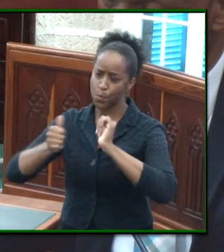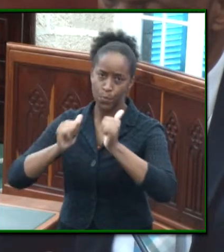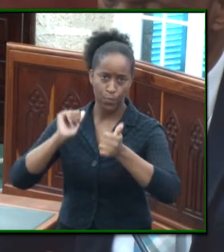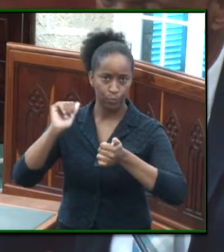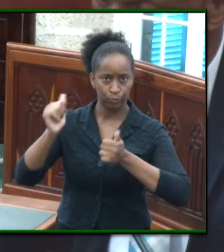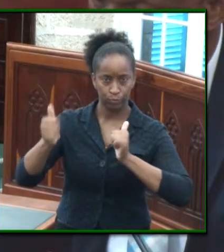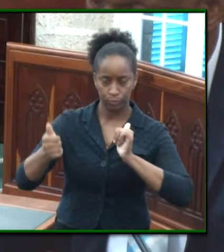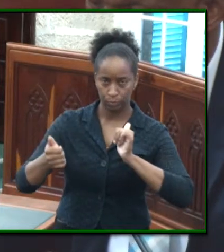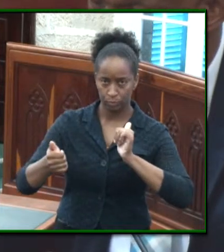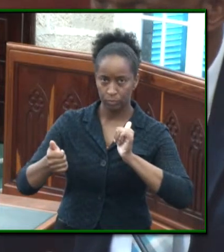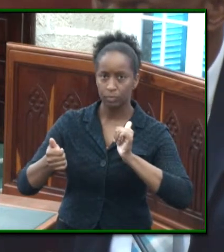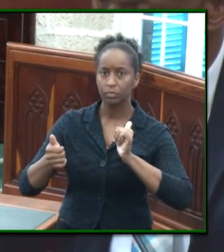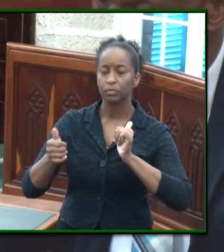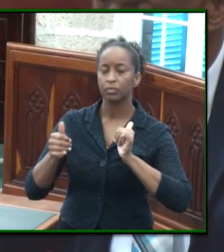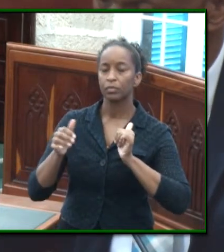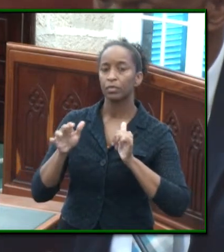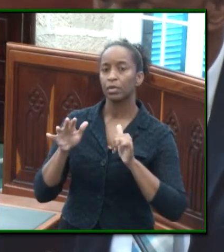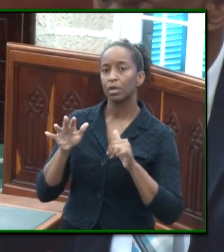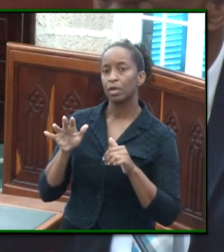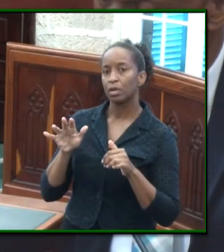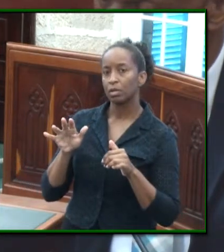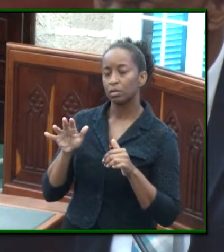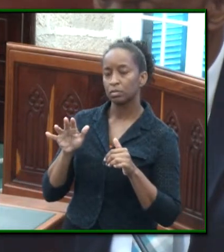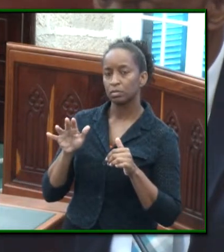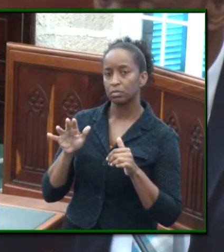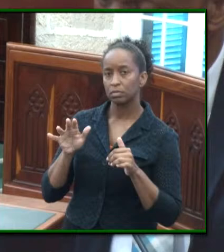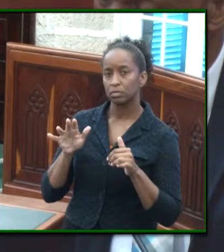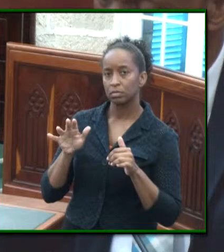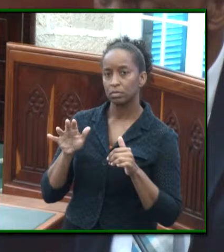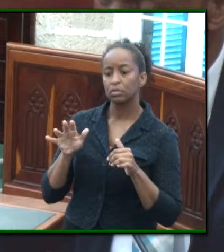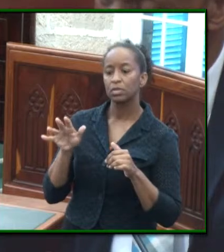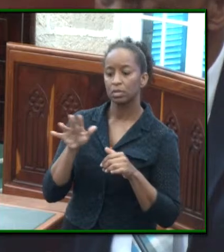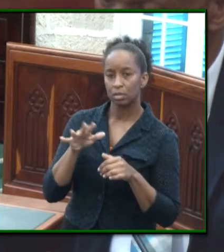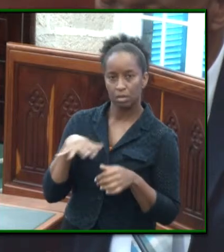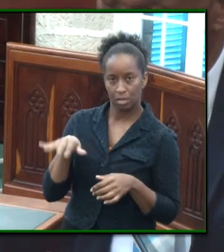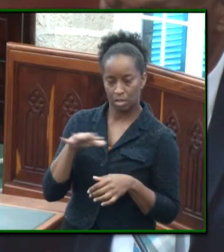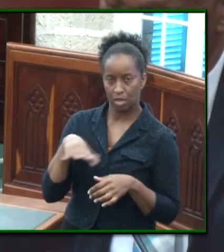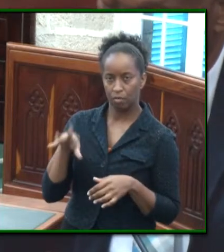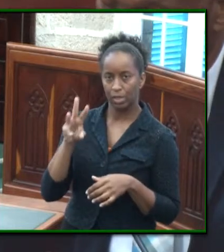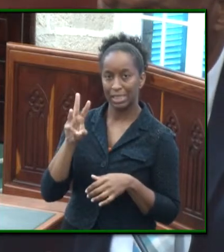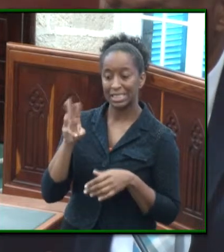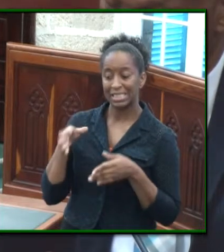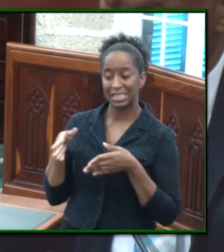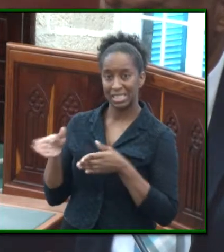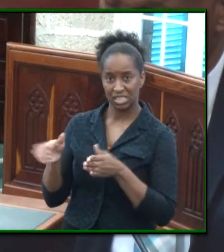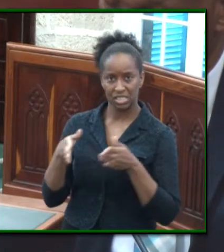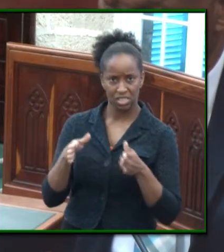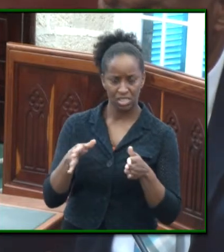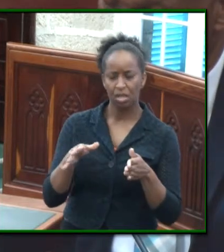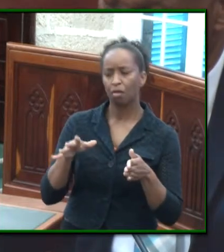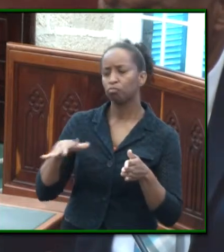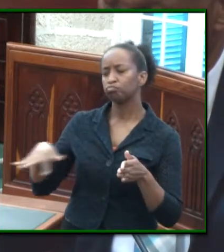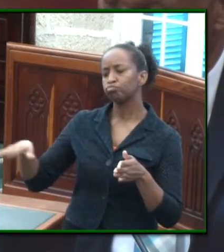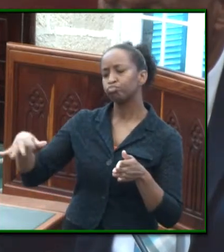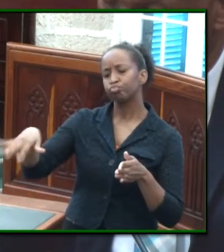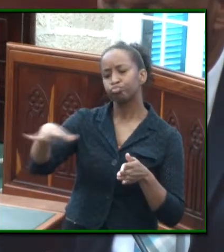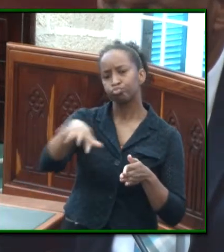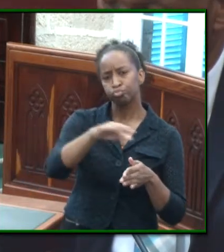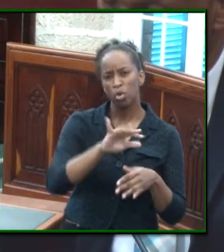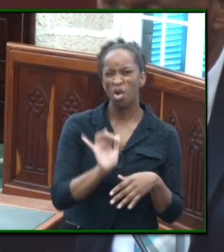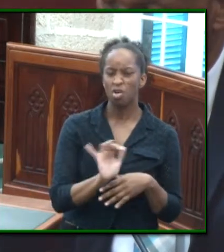particularly in the Oistins and in the Six Roads and its environs. Then of course you have Four Roads and so